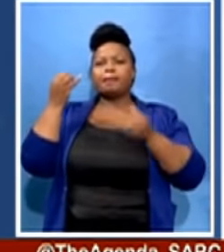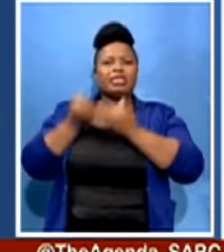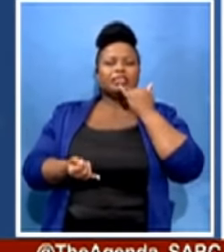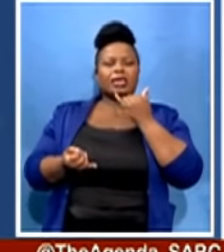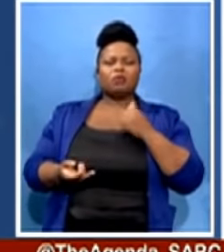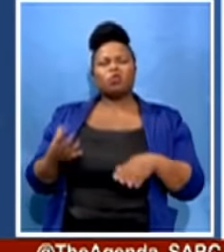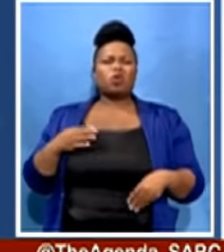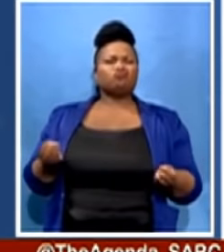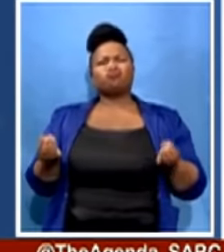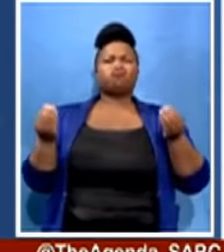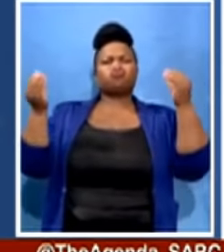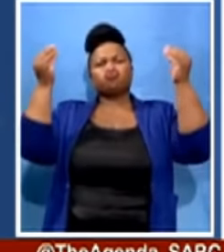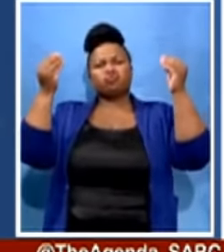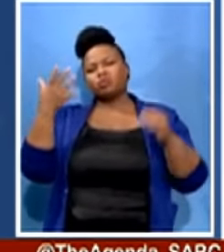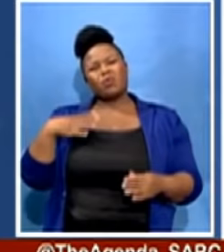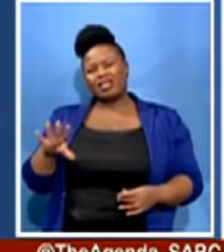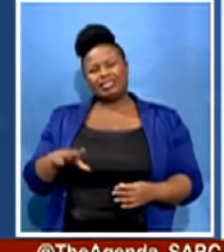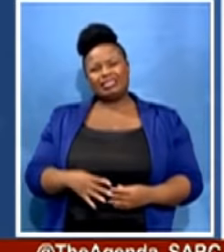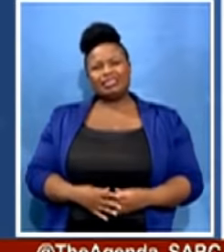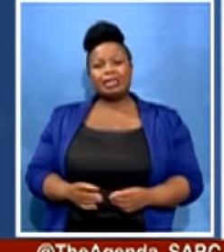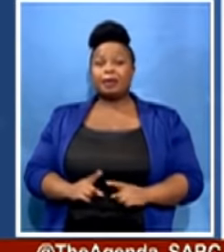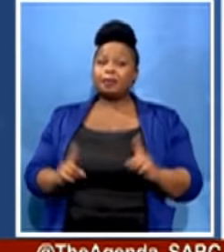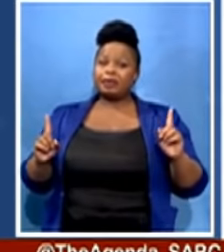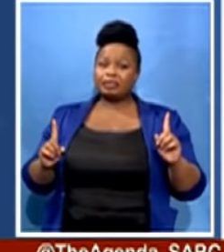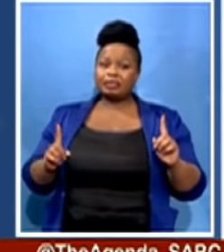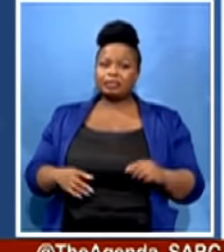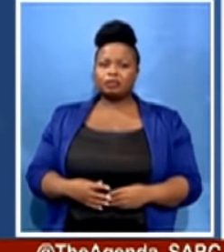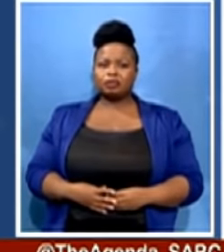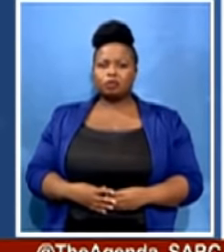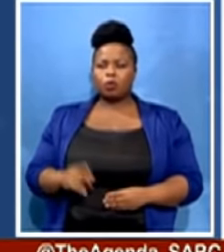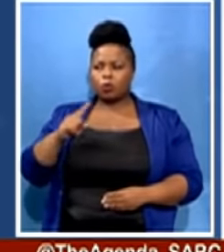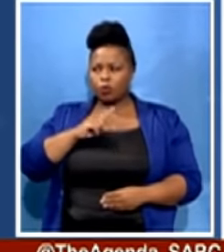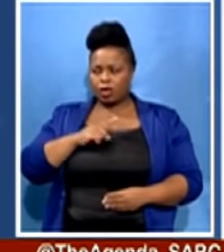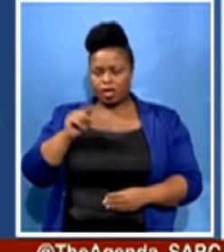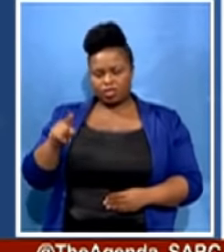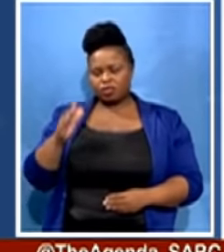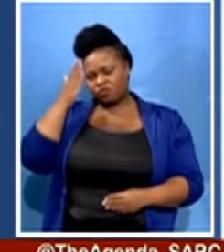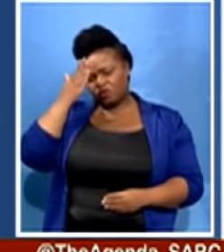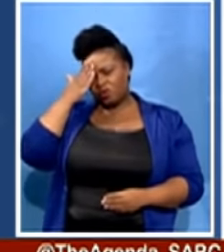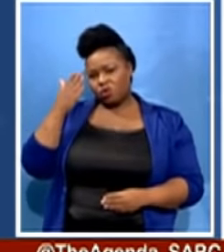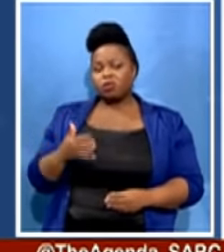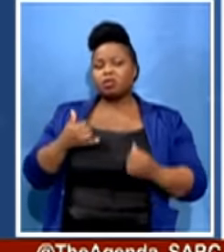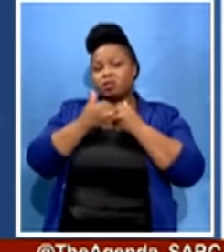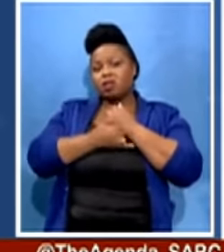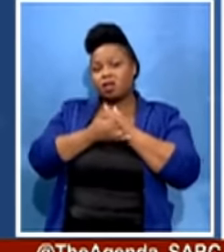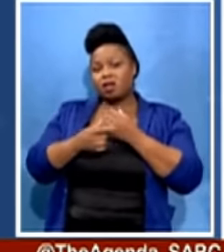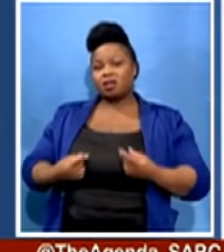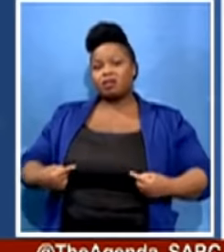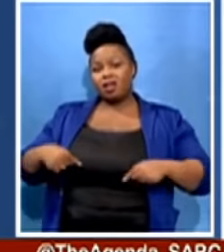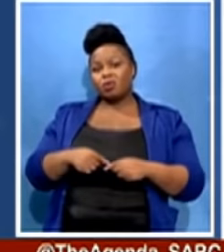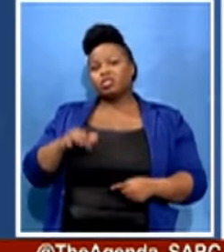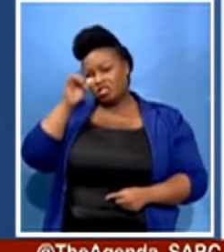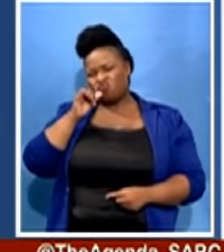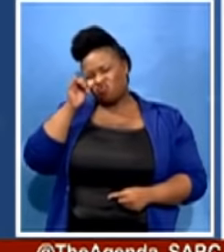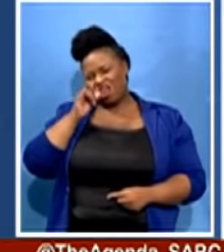dramatize. But we do, because we, on the one hand, we know that our country is crime-ridden, and so it's possible